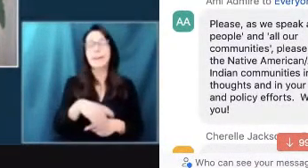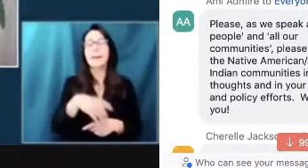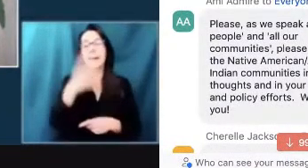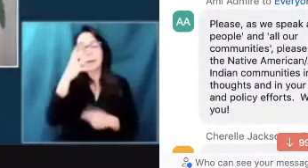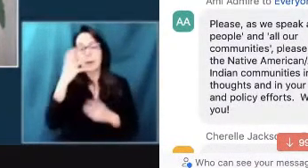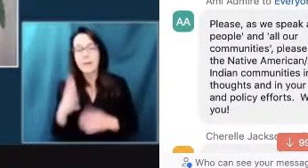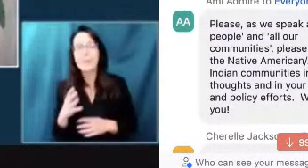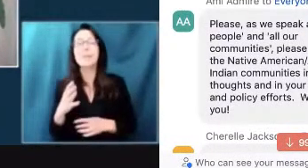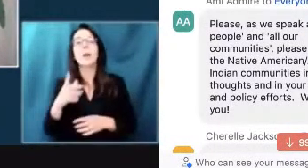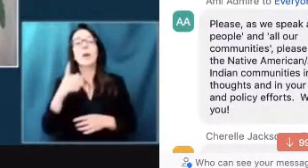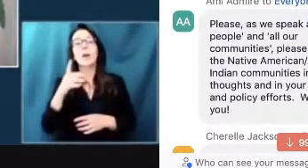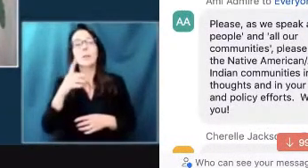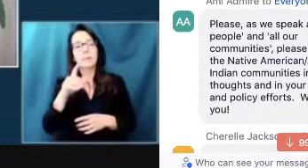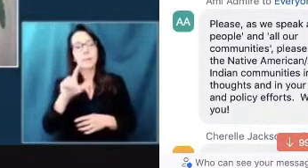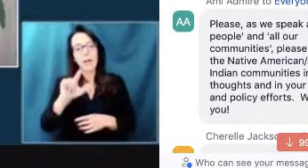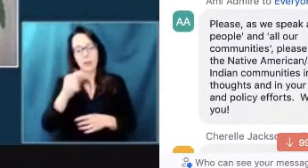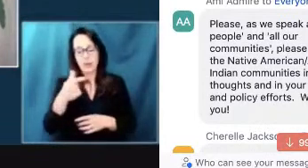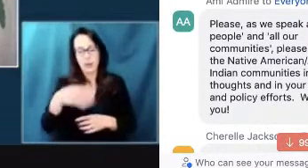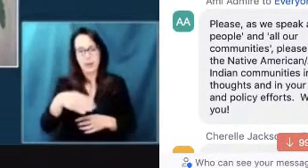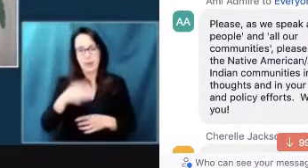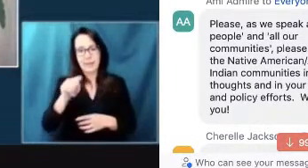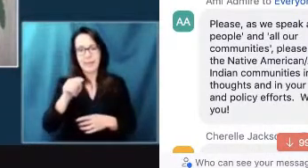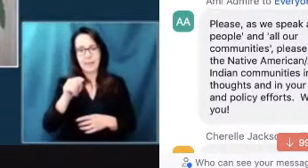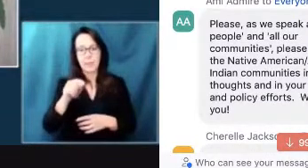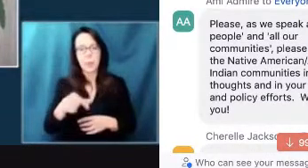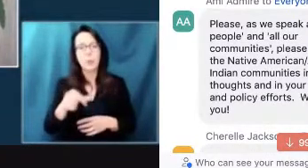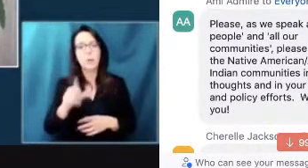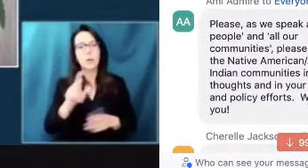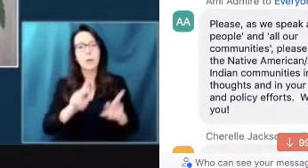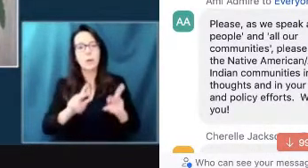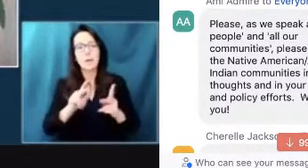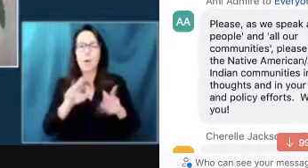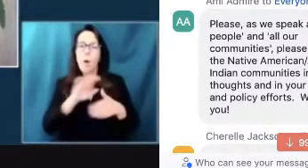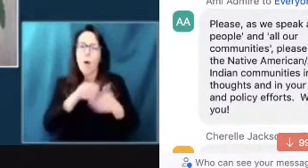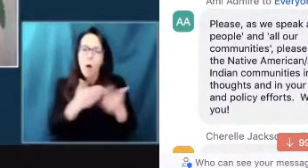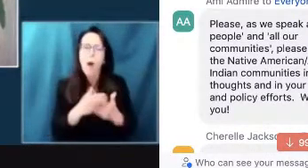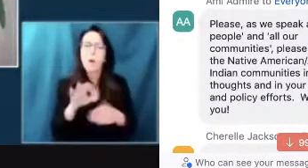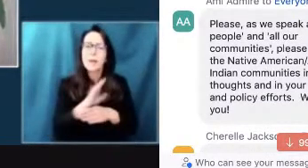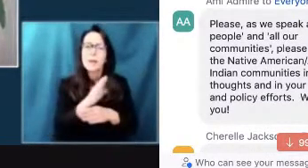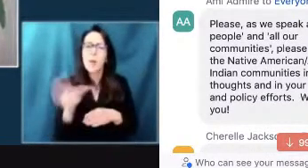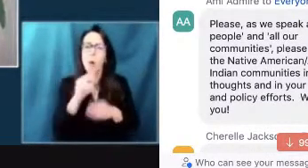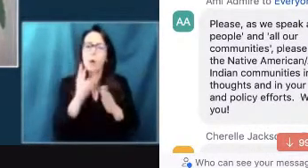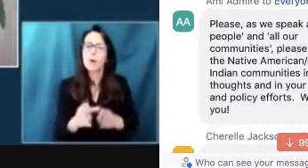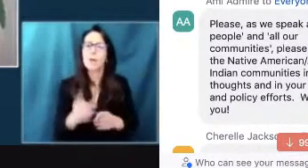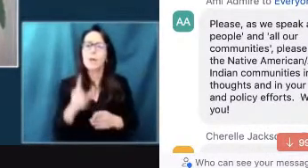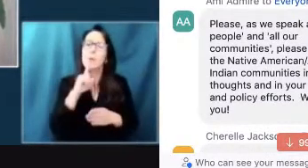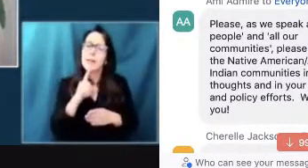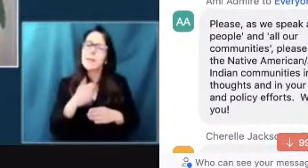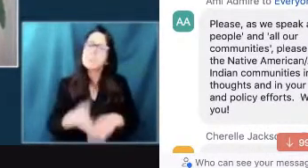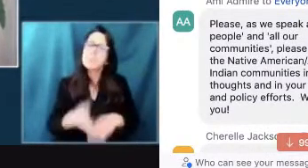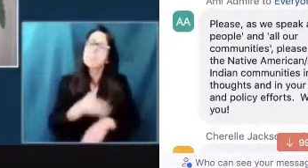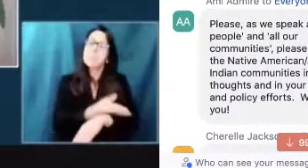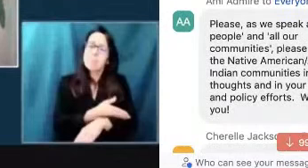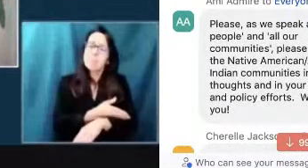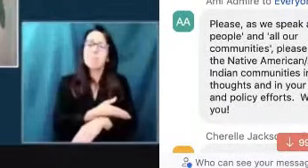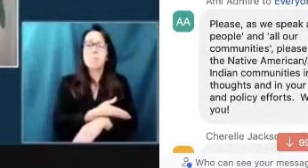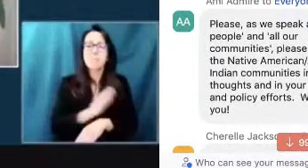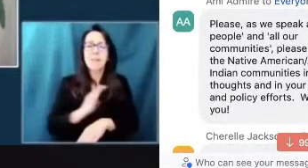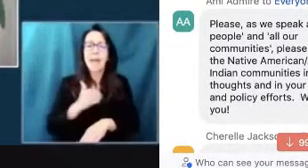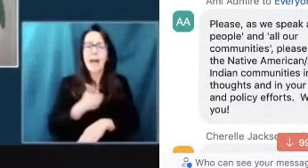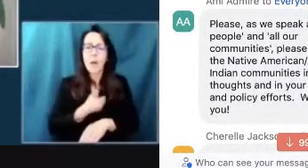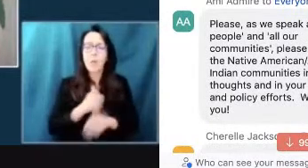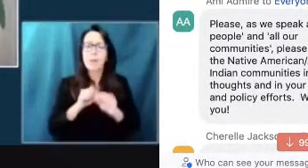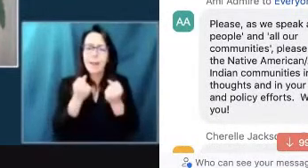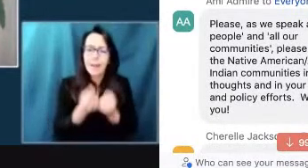dream, add immense value to our society. During the pandemic, thousands of entrepreneurs and local businesses